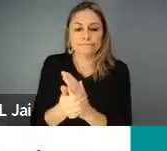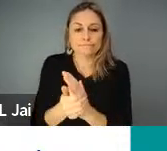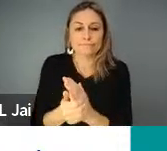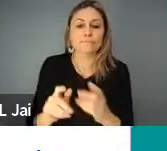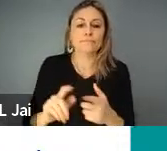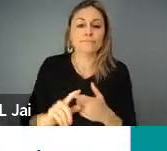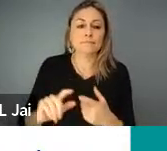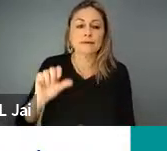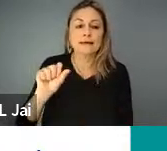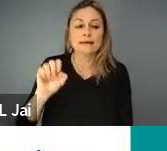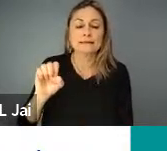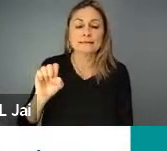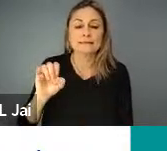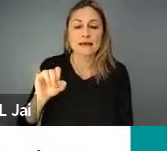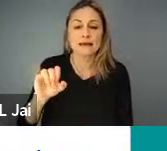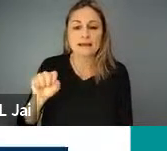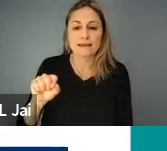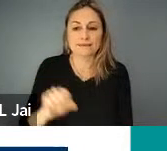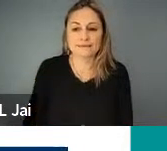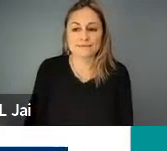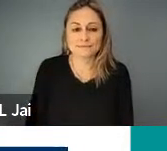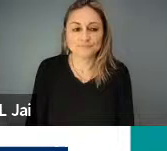statement.